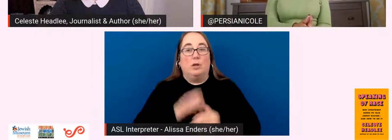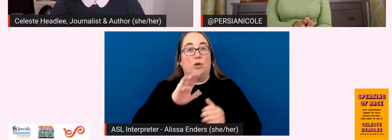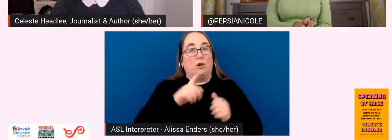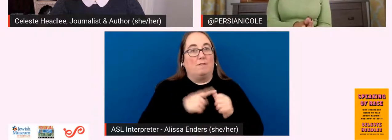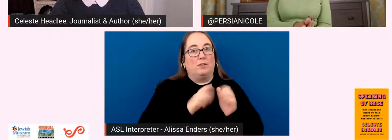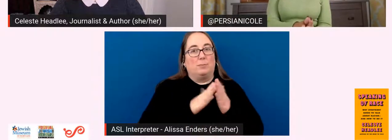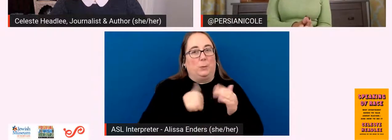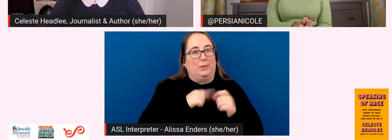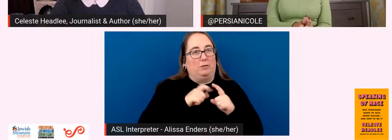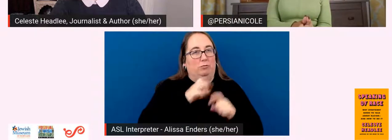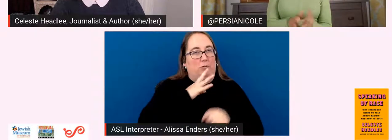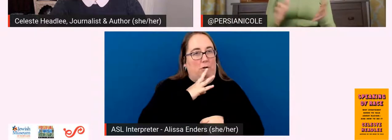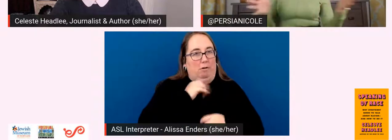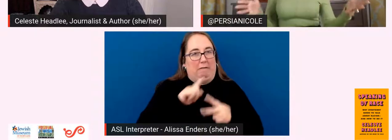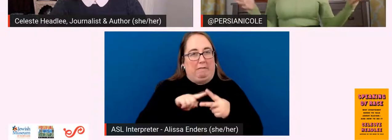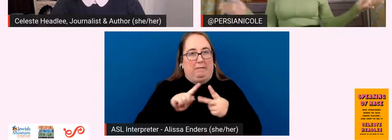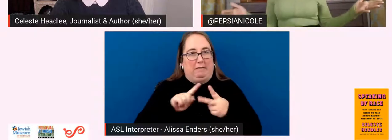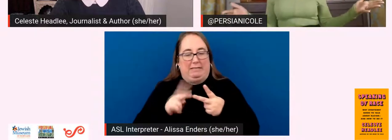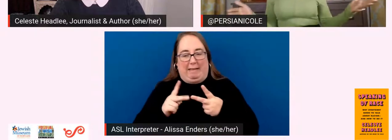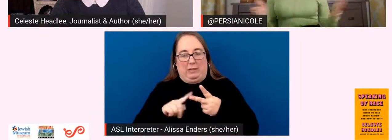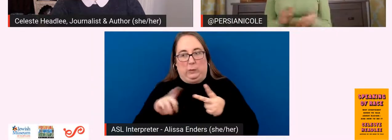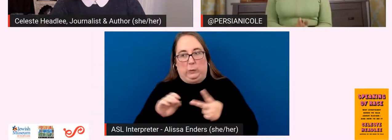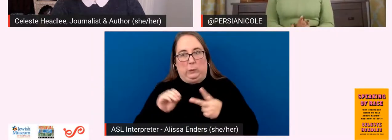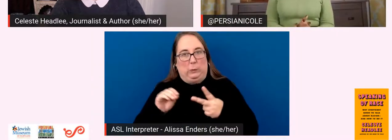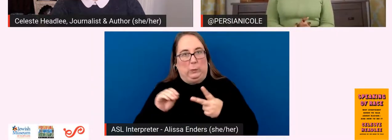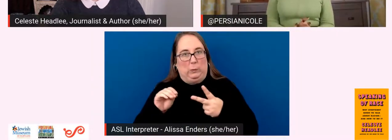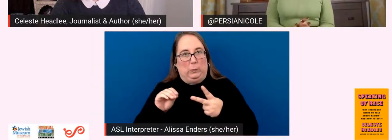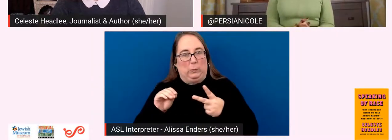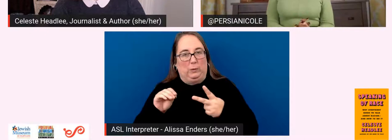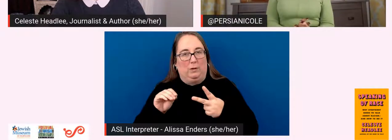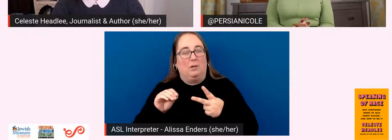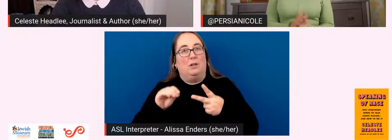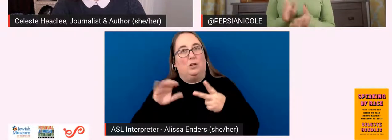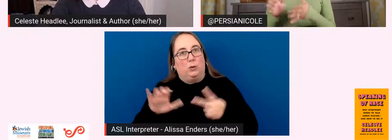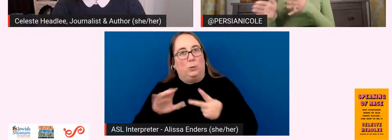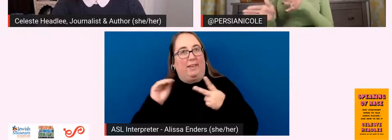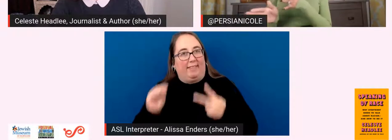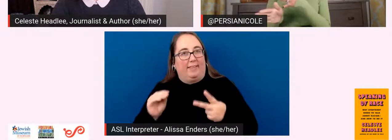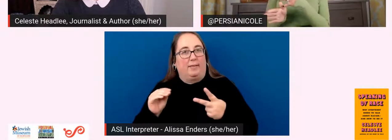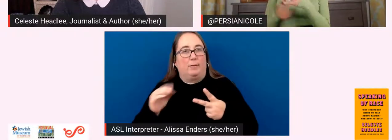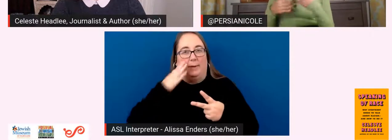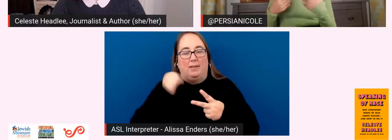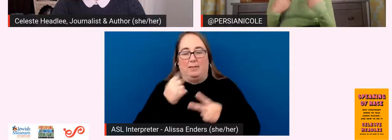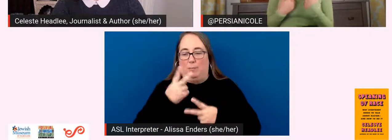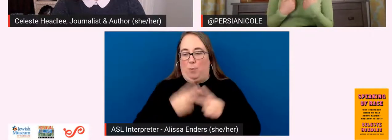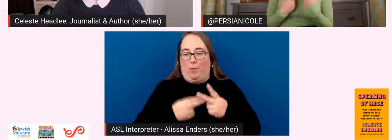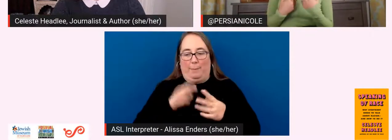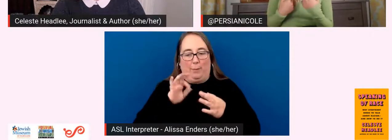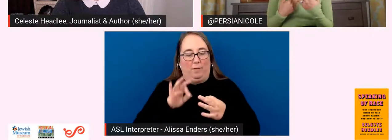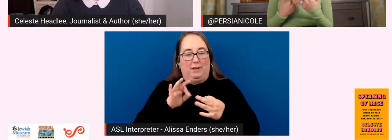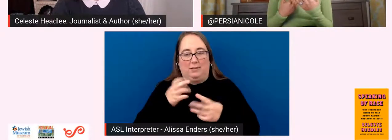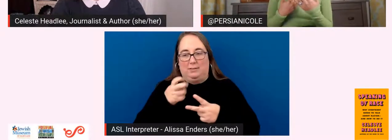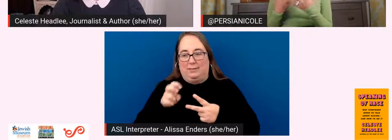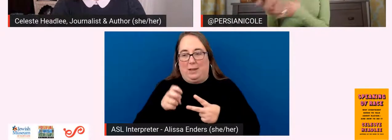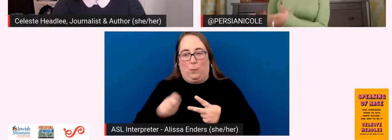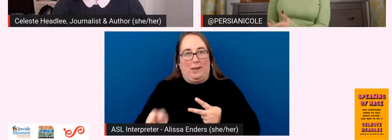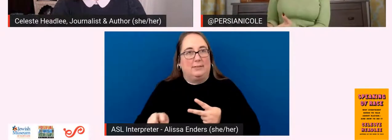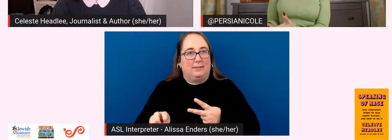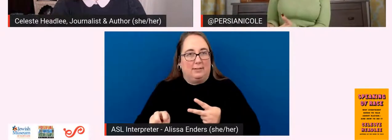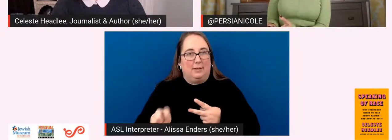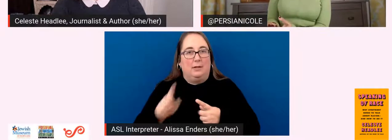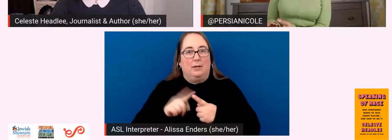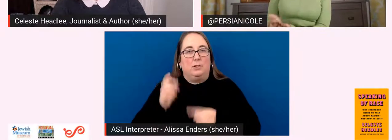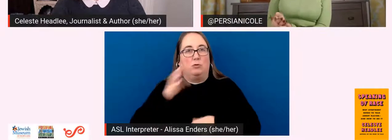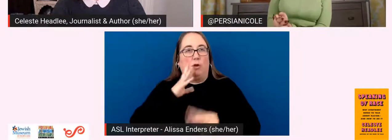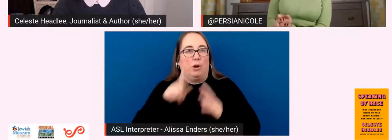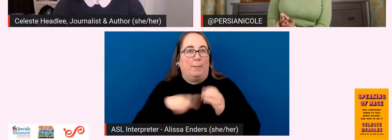to Talk, and your second book, Do Nothing, are both very essential because they both are the perfect segues, I feel like, in my opinion, to speaking of